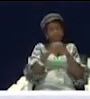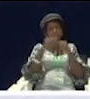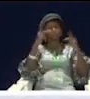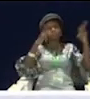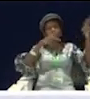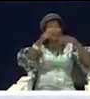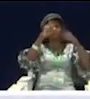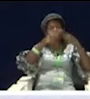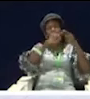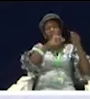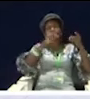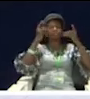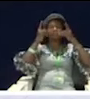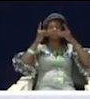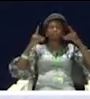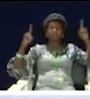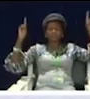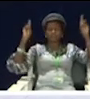decree.